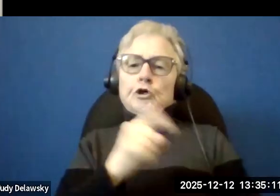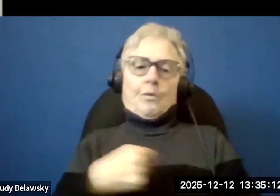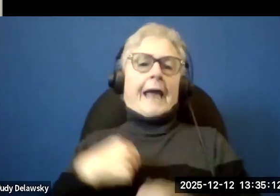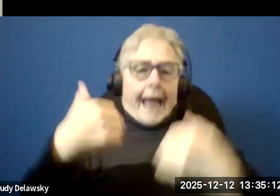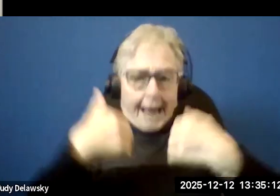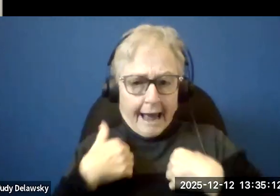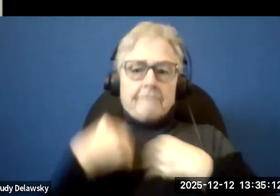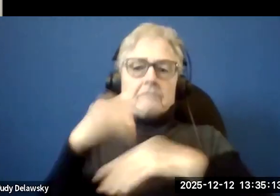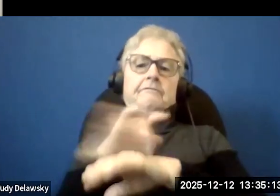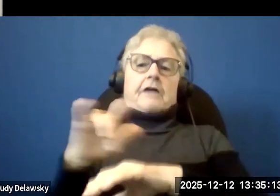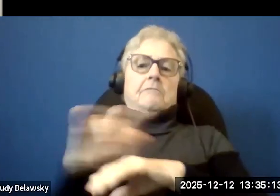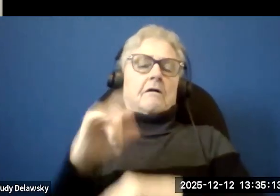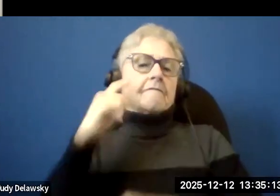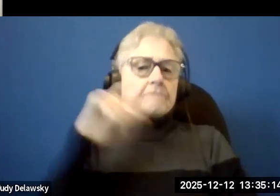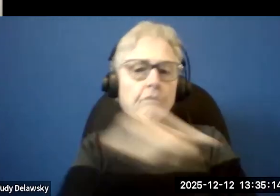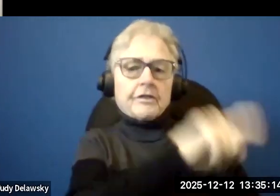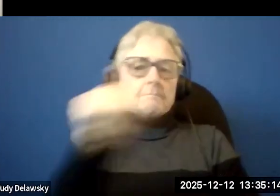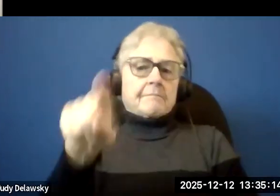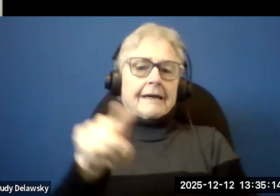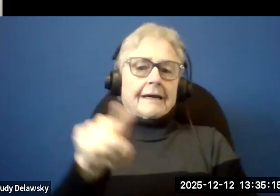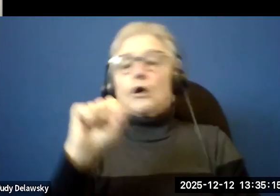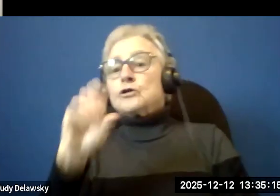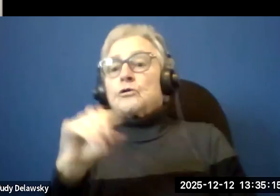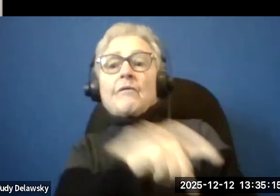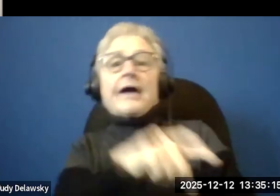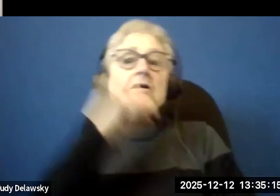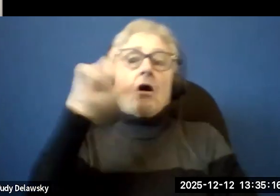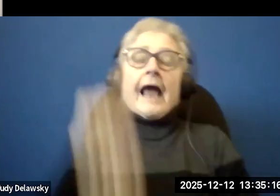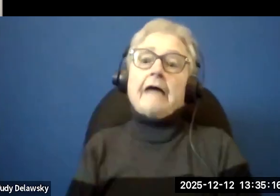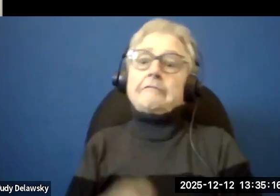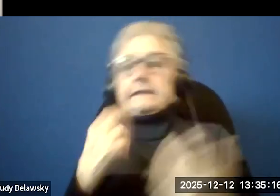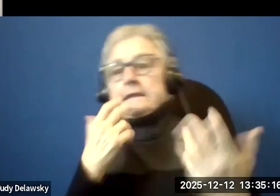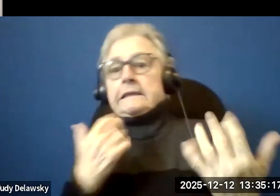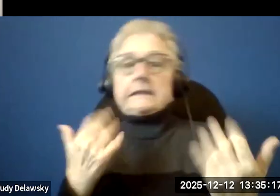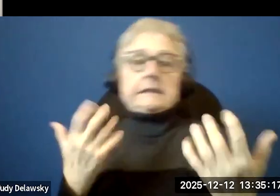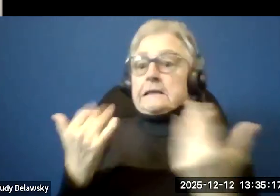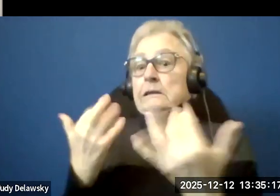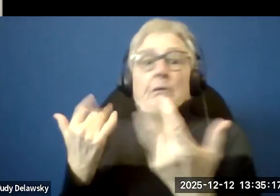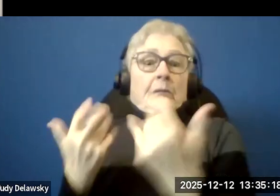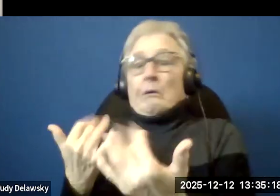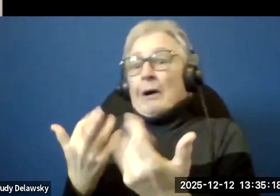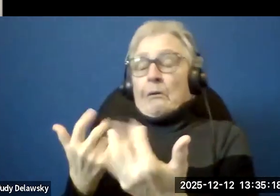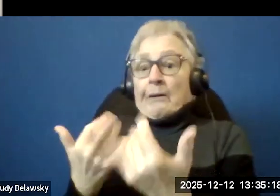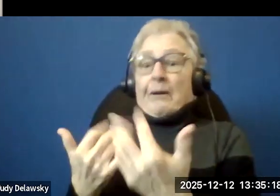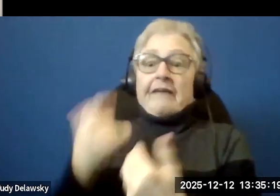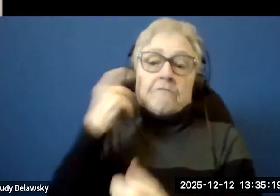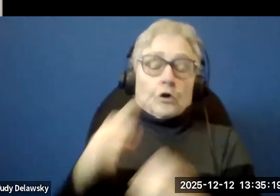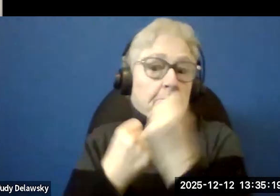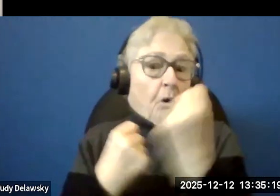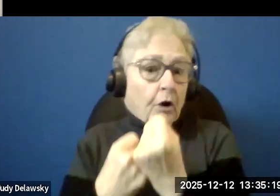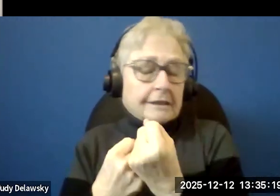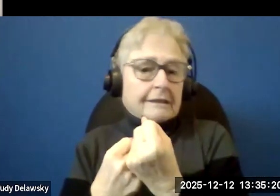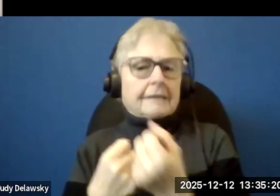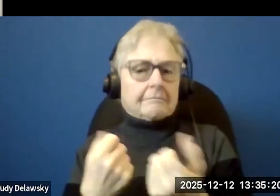so that they're not having to wait for any types of supports, and so that they know that, you know, there's a lot